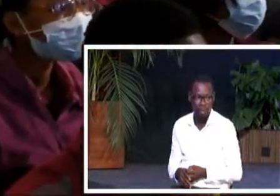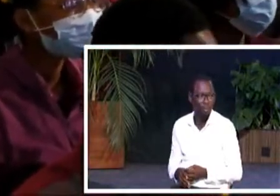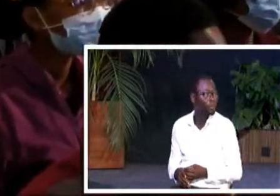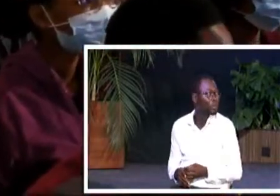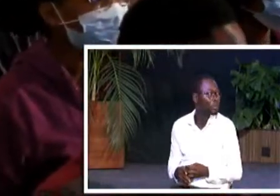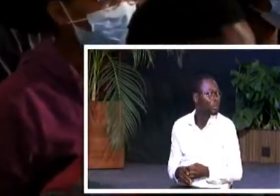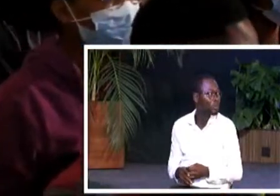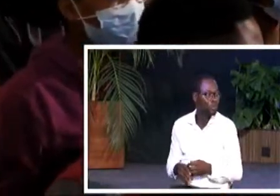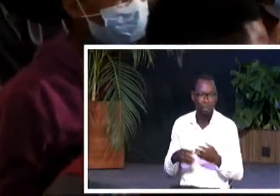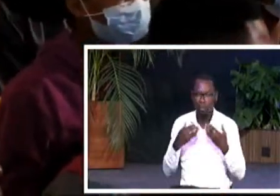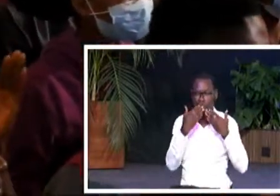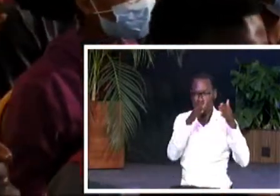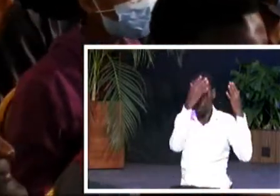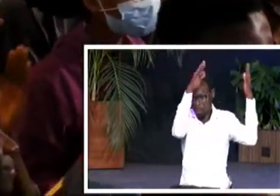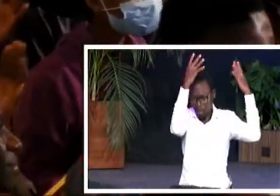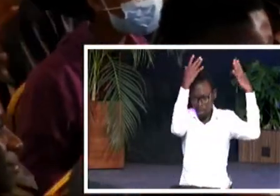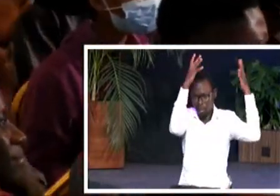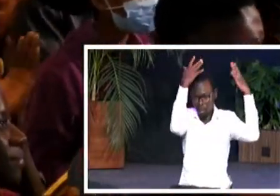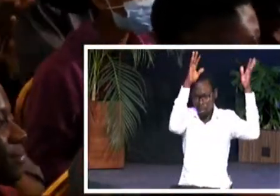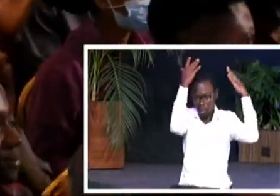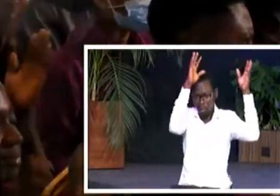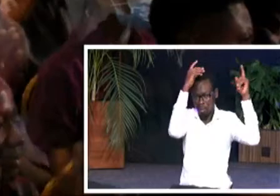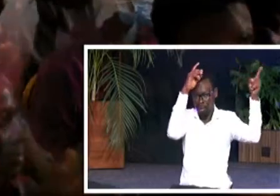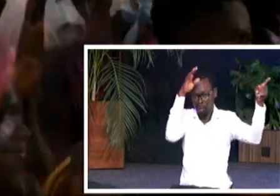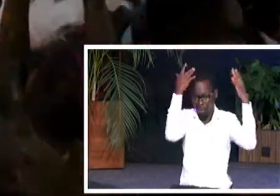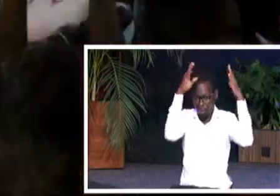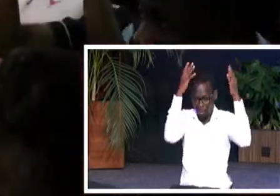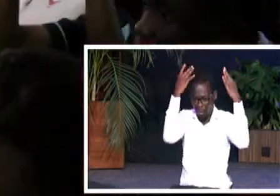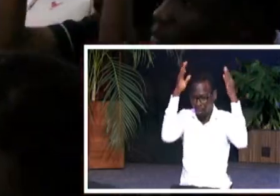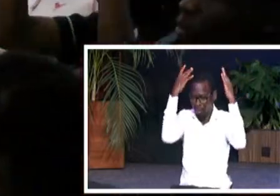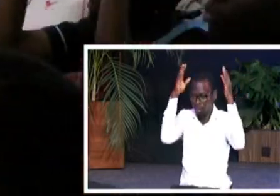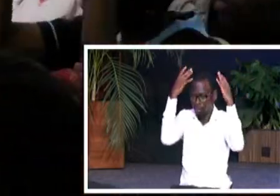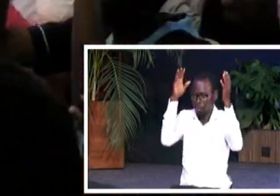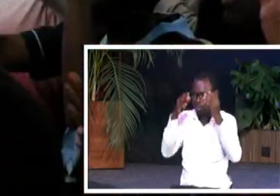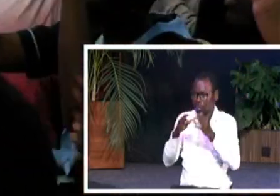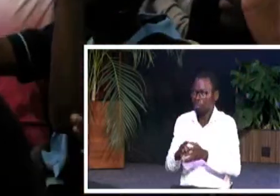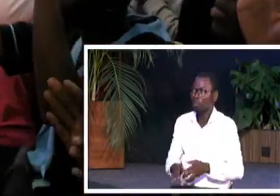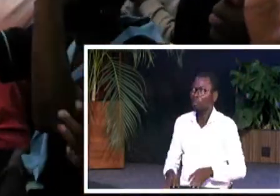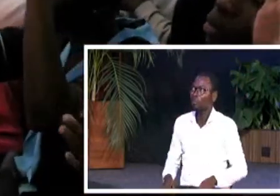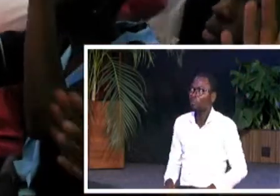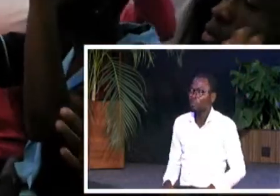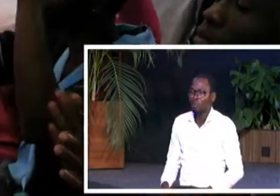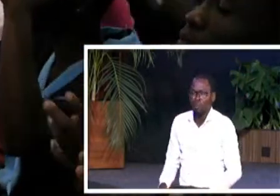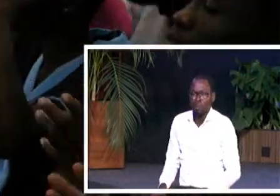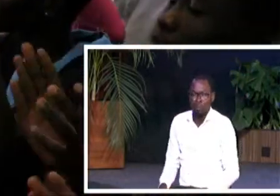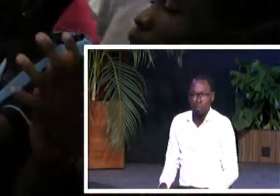Let the applause continue till they sit down. Absolutely amazing. Amazing.